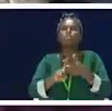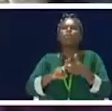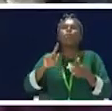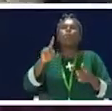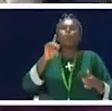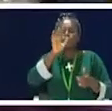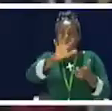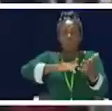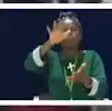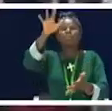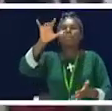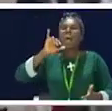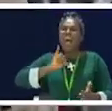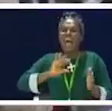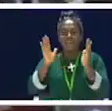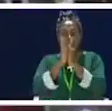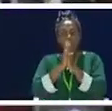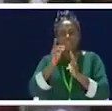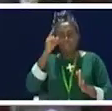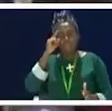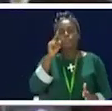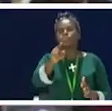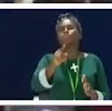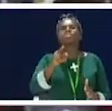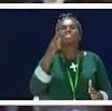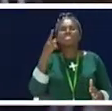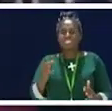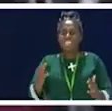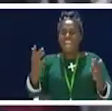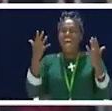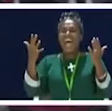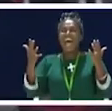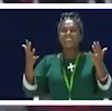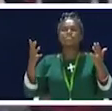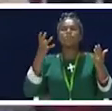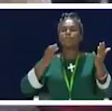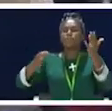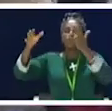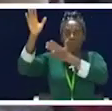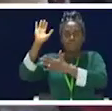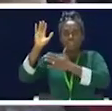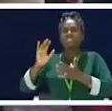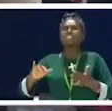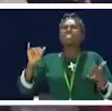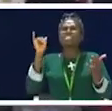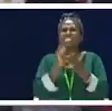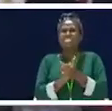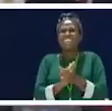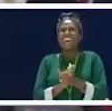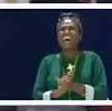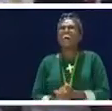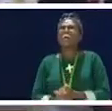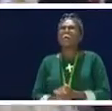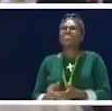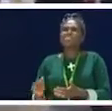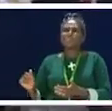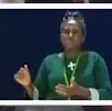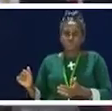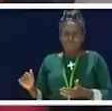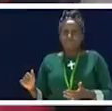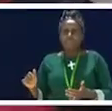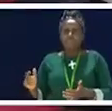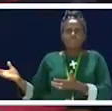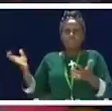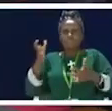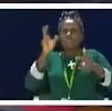I prophesy to you the hand of God that brings a man from bondage is bringing